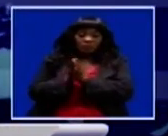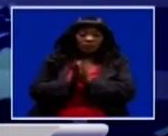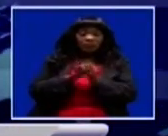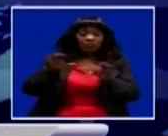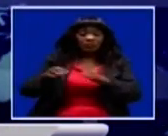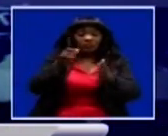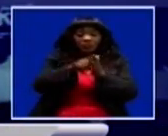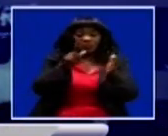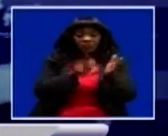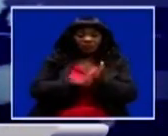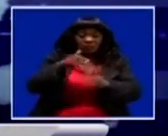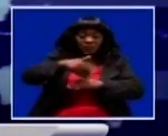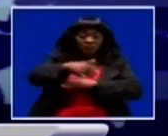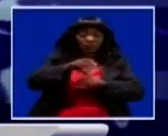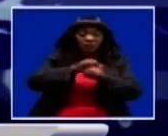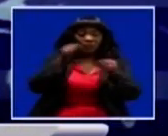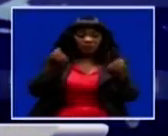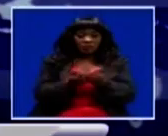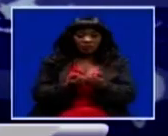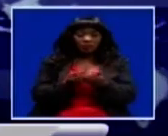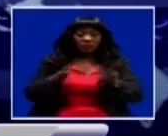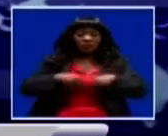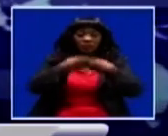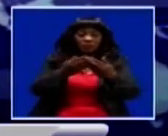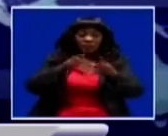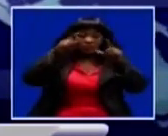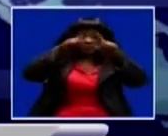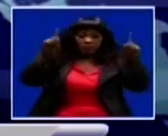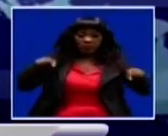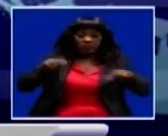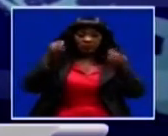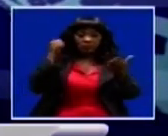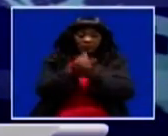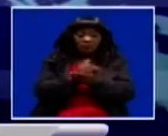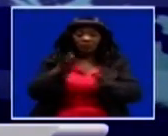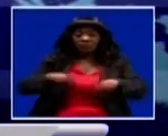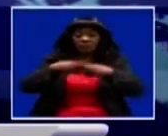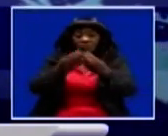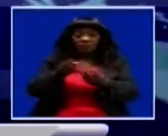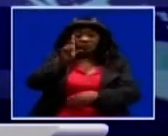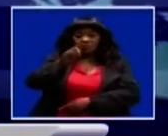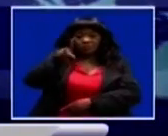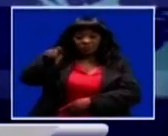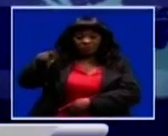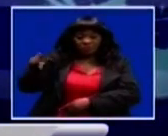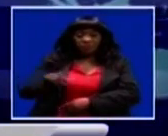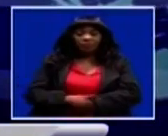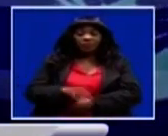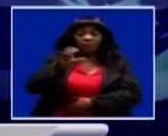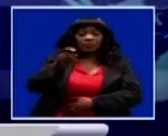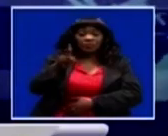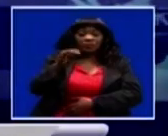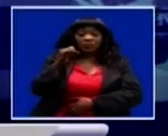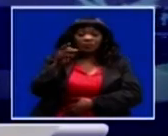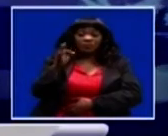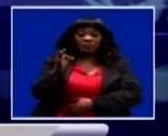that compelled the Registrar of Society to issue the certificate of registration to the DP. Mr. Chifuta says